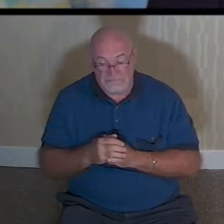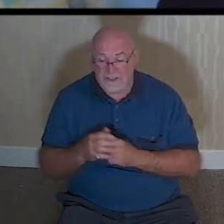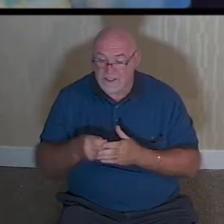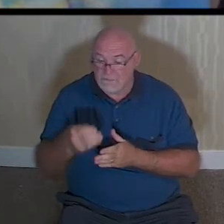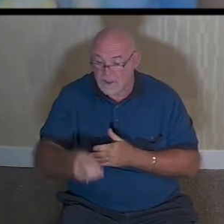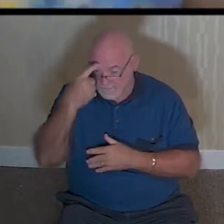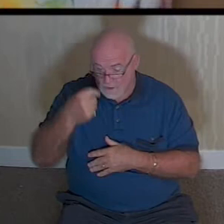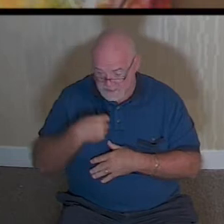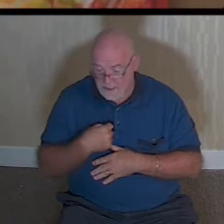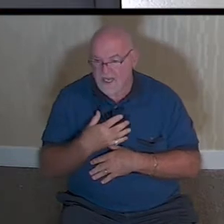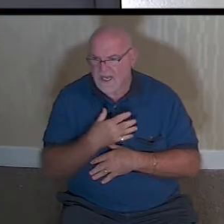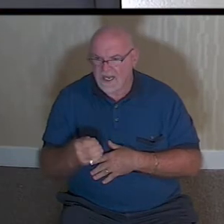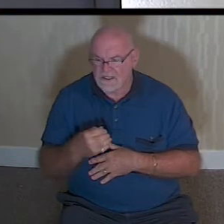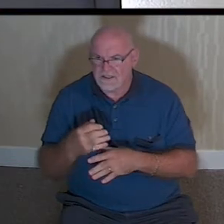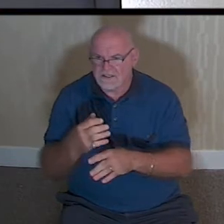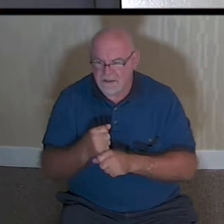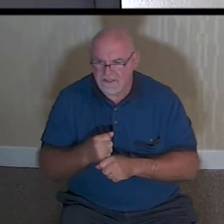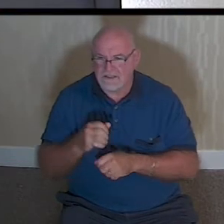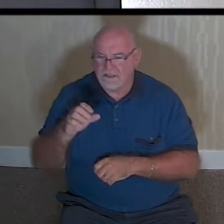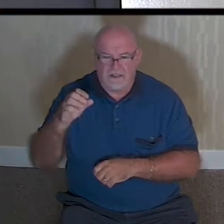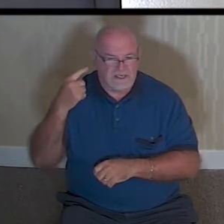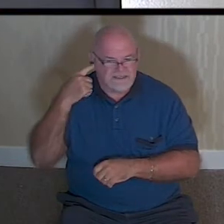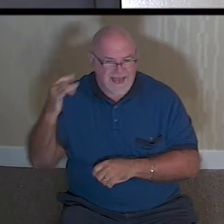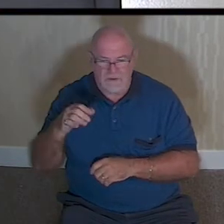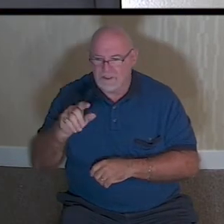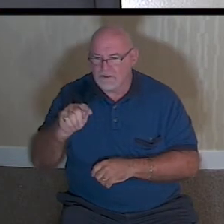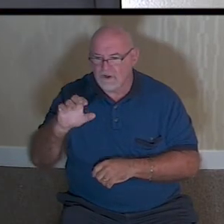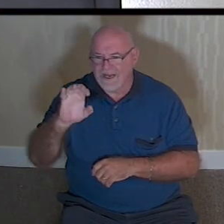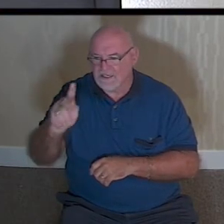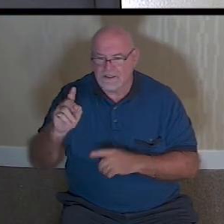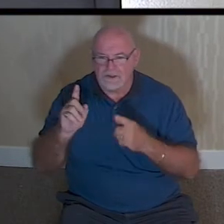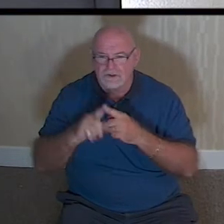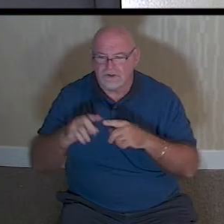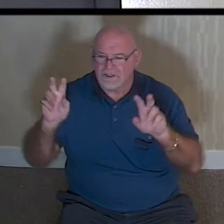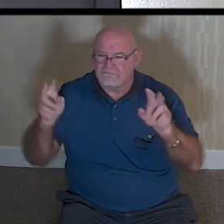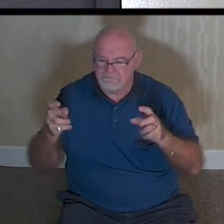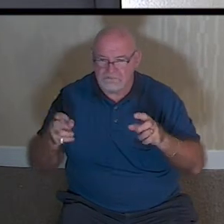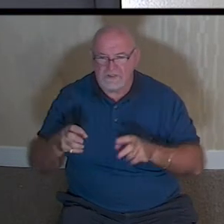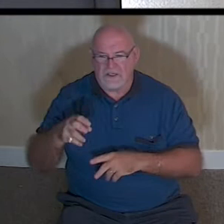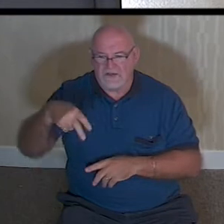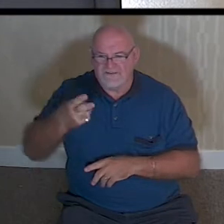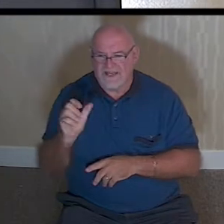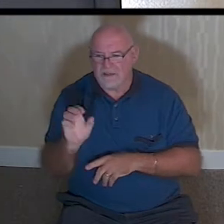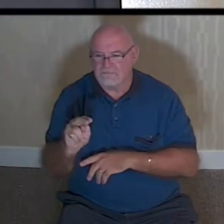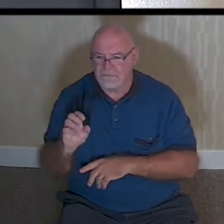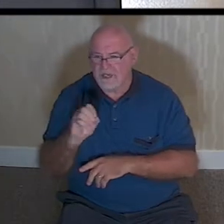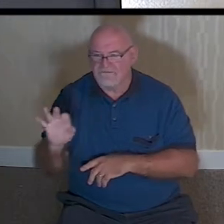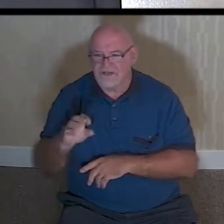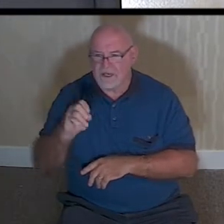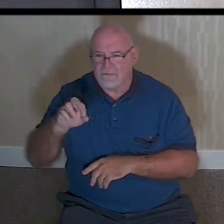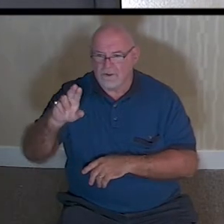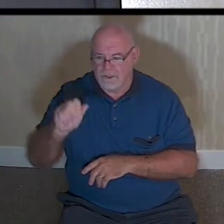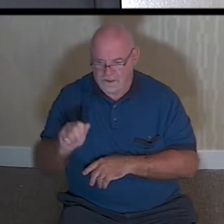for me, and she also got me the soundtrack to The Phantom of the Opera. I got back to D.C. I was living right